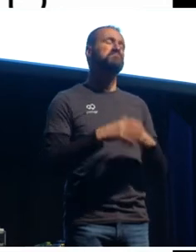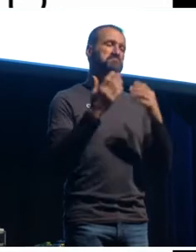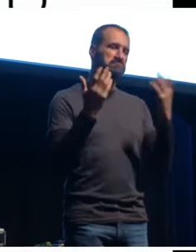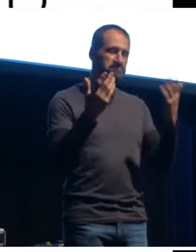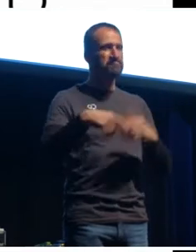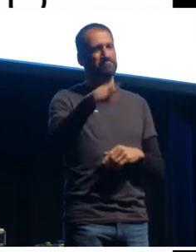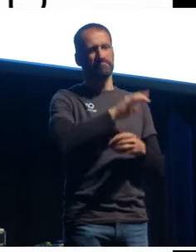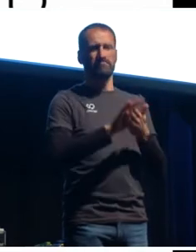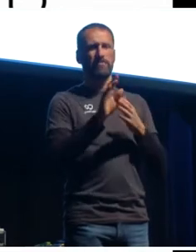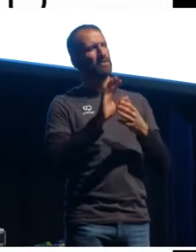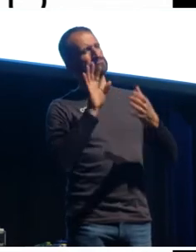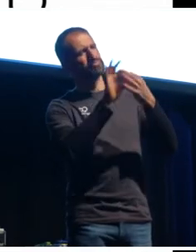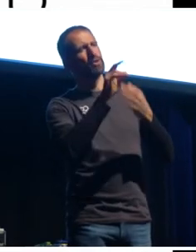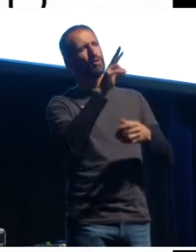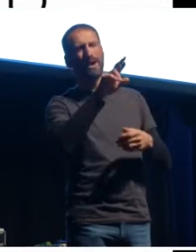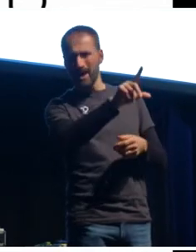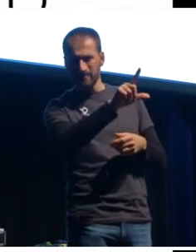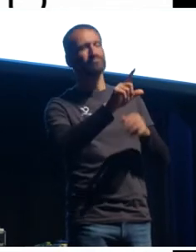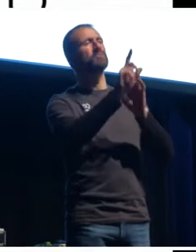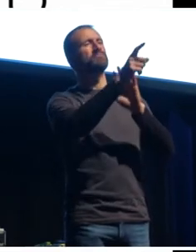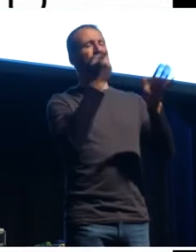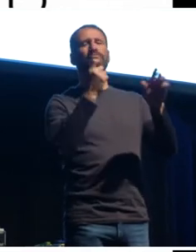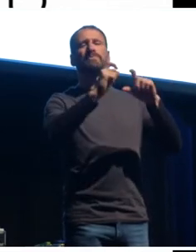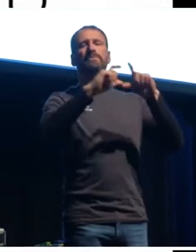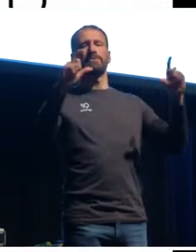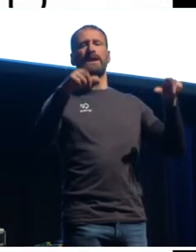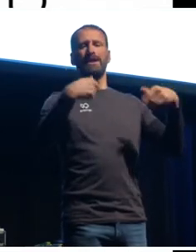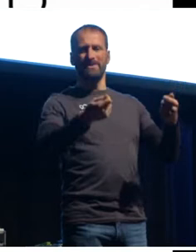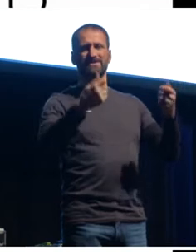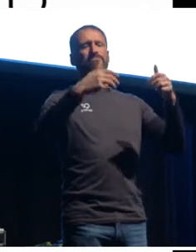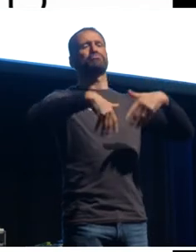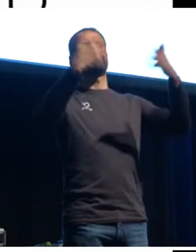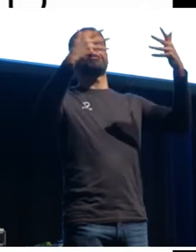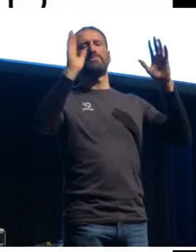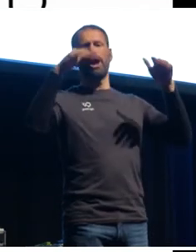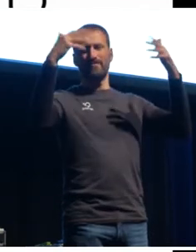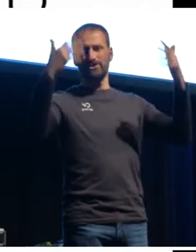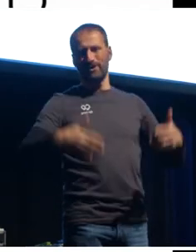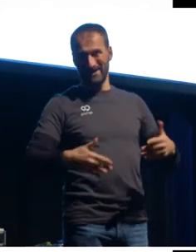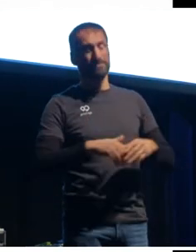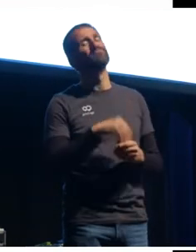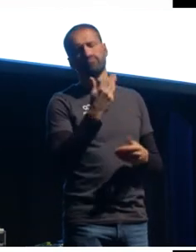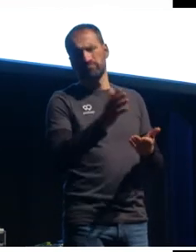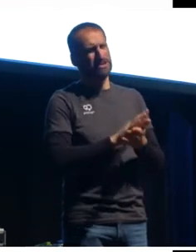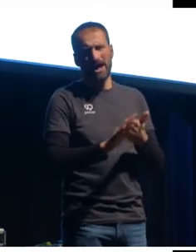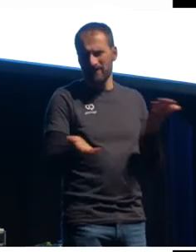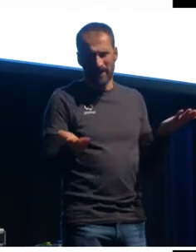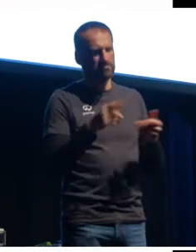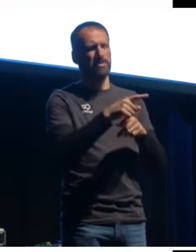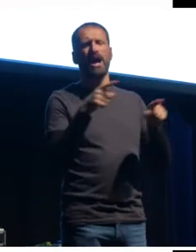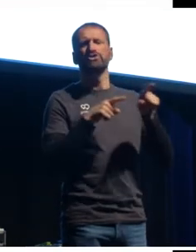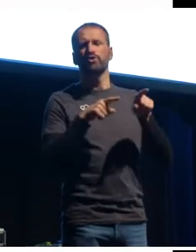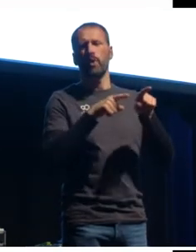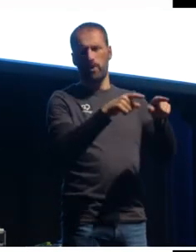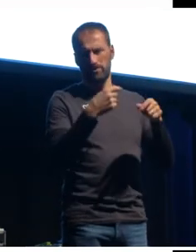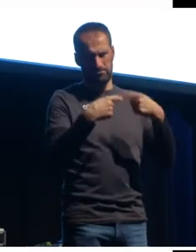for a URL, you get a result, and you render it on the screen. Super easy. I know this thing is happening asynchronously. if I want to load more